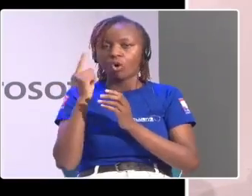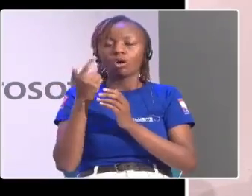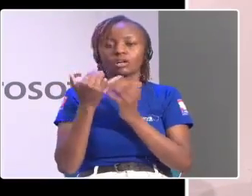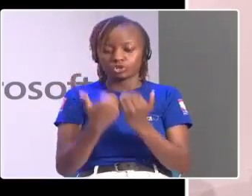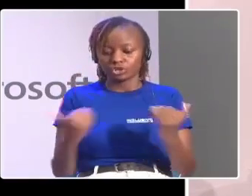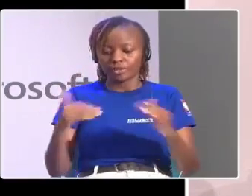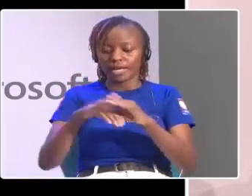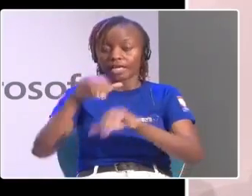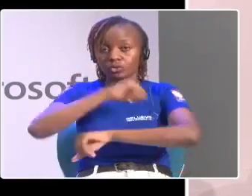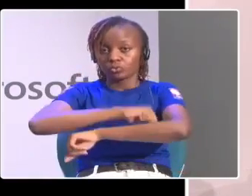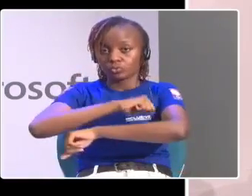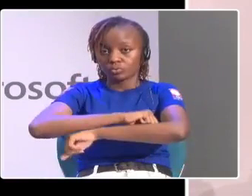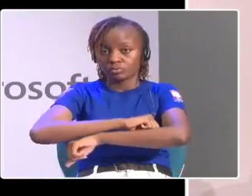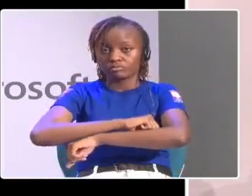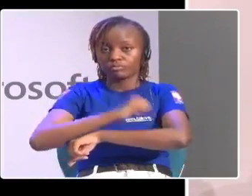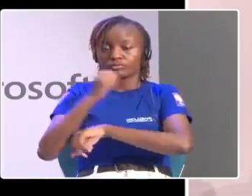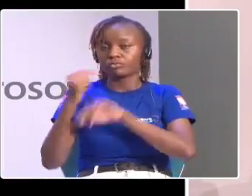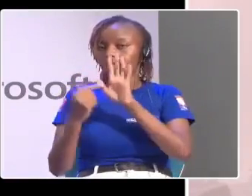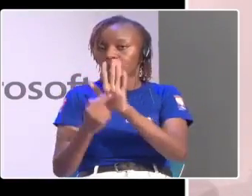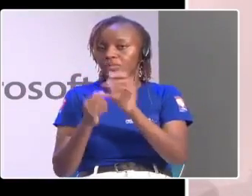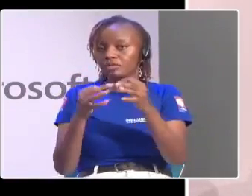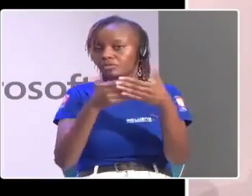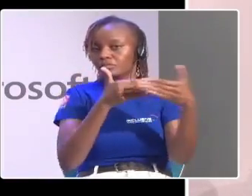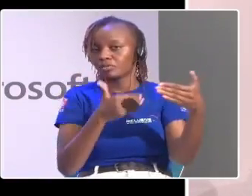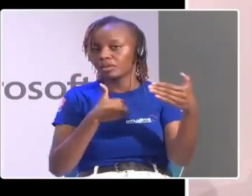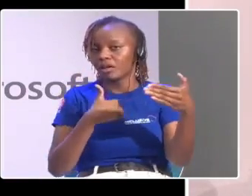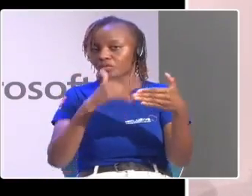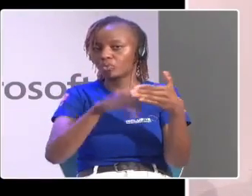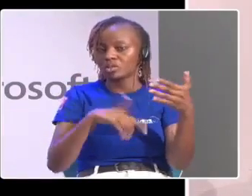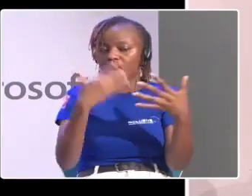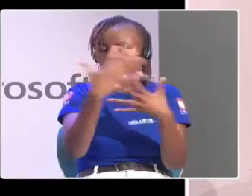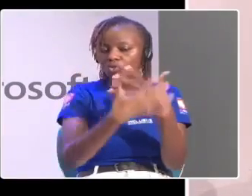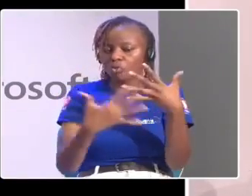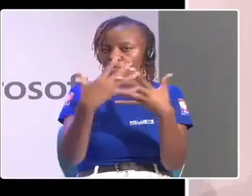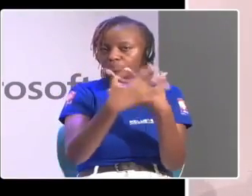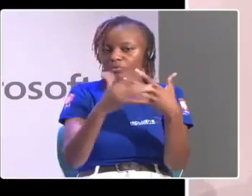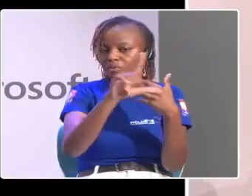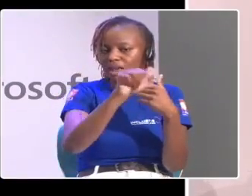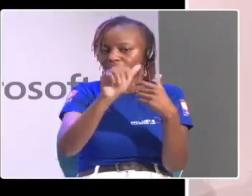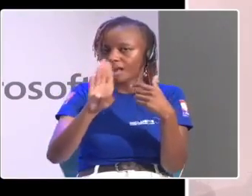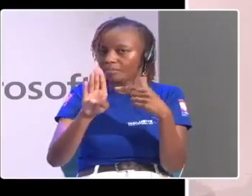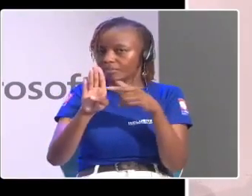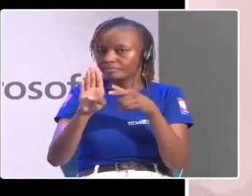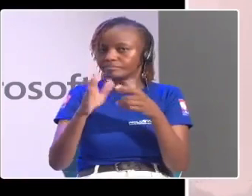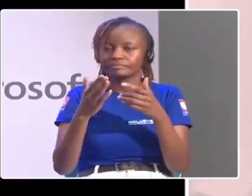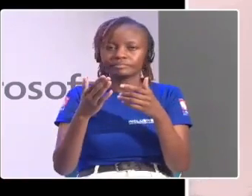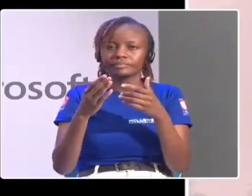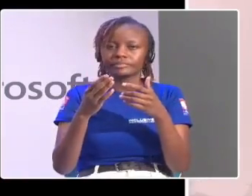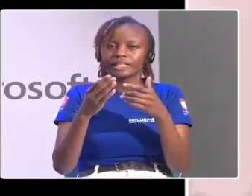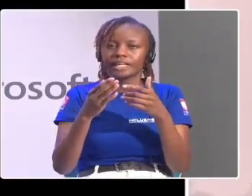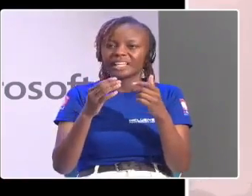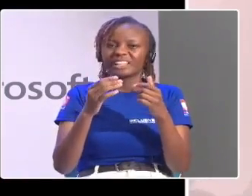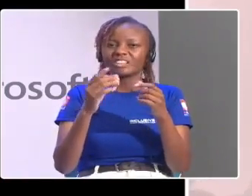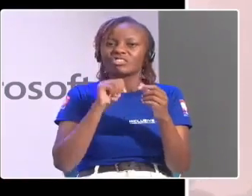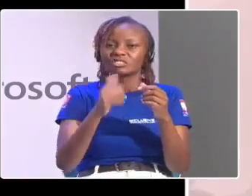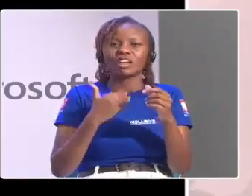they had during, say, an hour of computer lab, they'll now actually have computers with them all the time. And